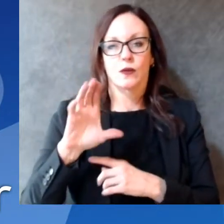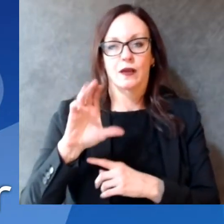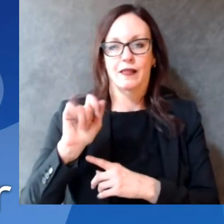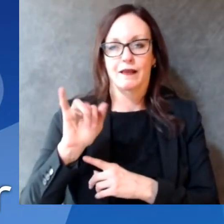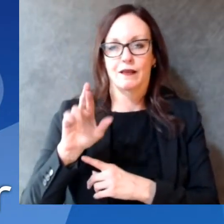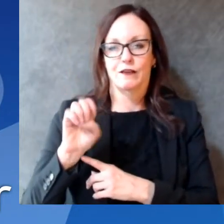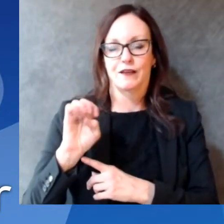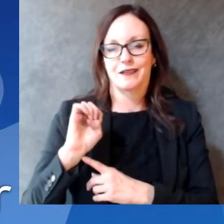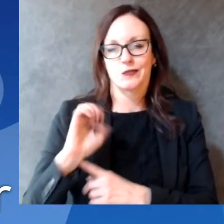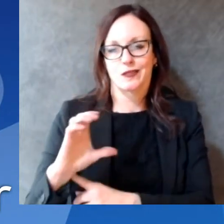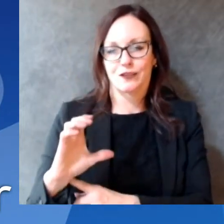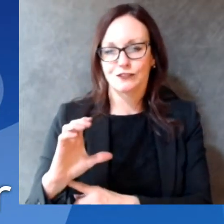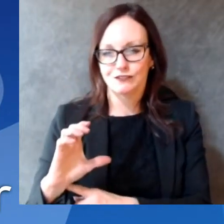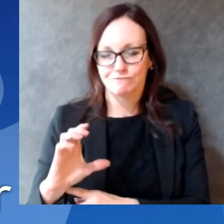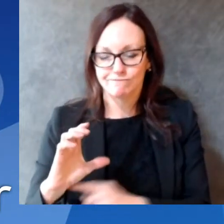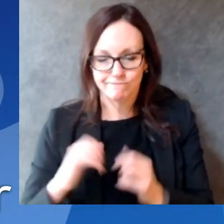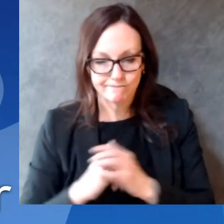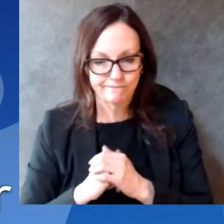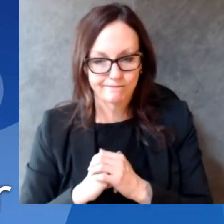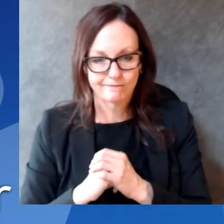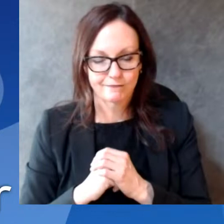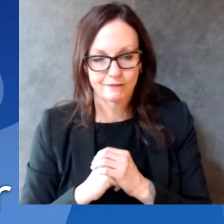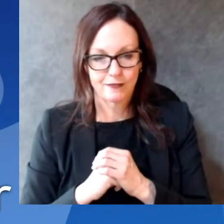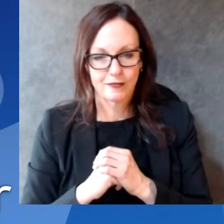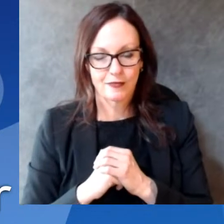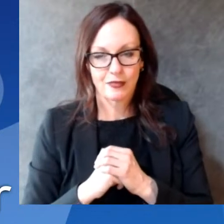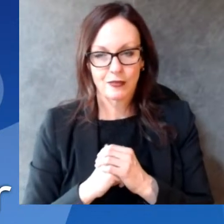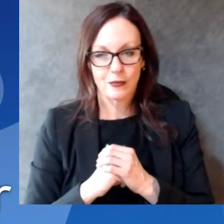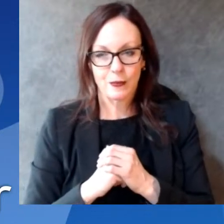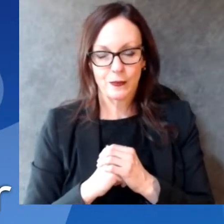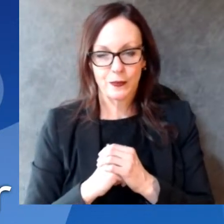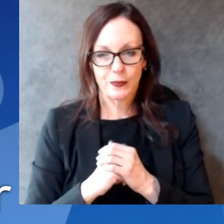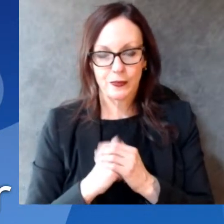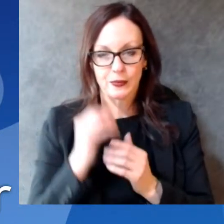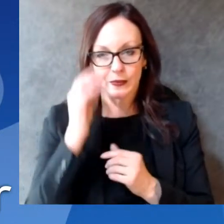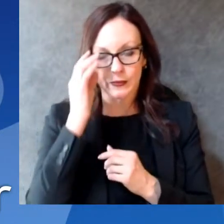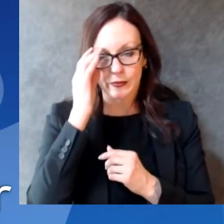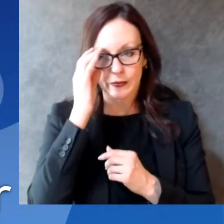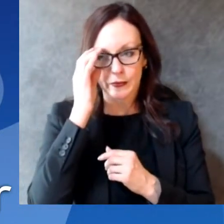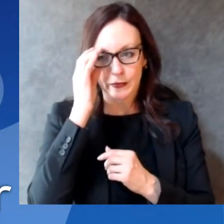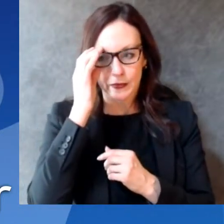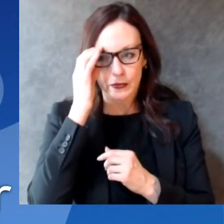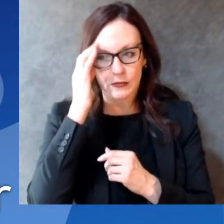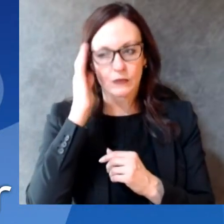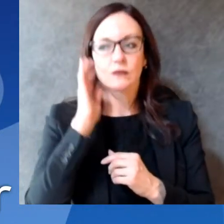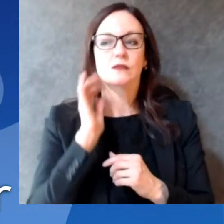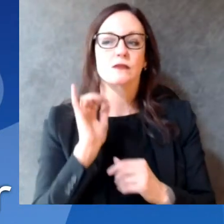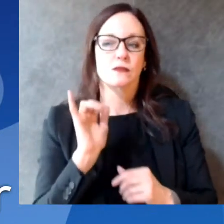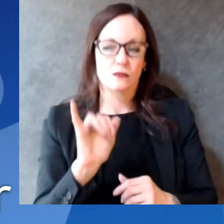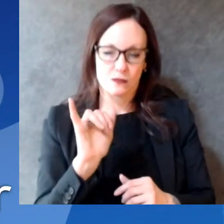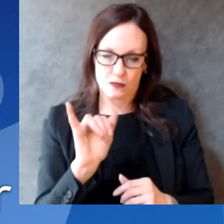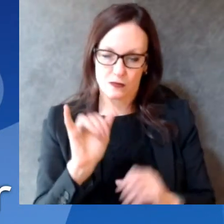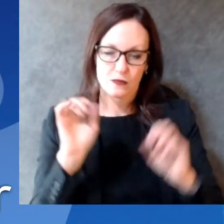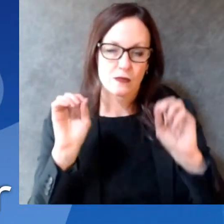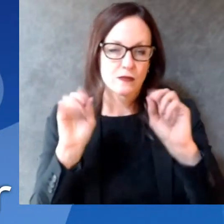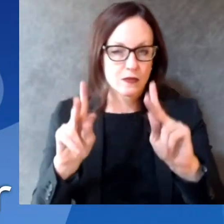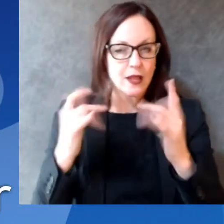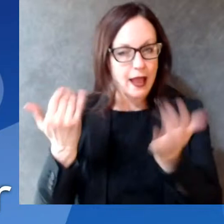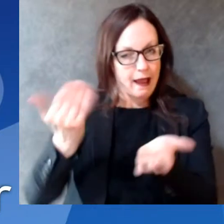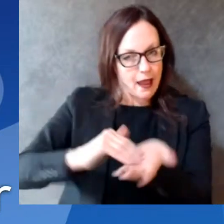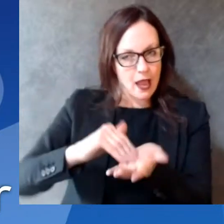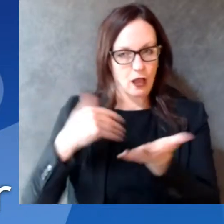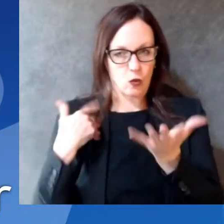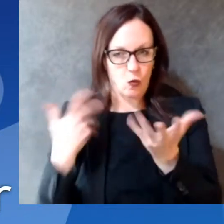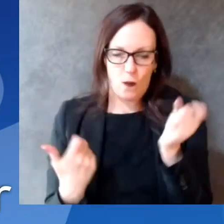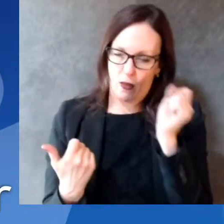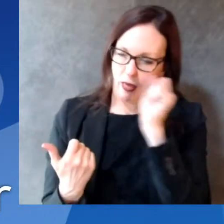where you can drive. So for this possible 12 to 15 age group where obviously they can't drive themselves to get a vaccine, what is kind of planning looking like